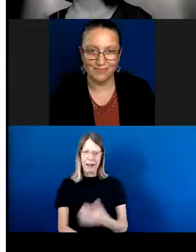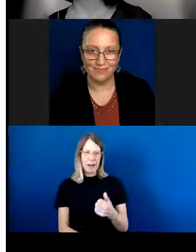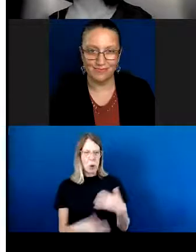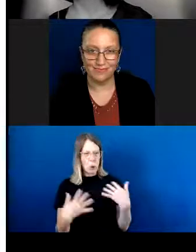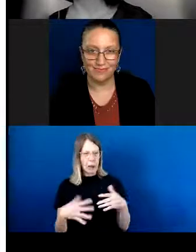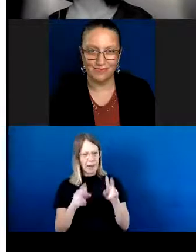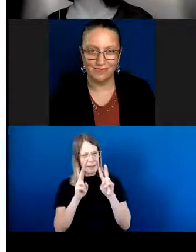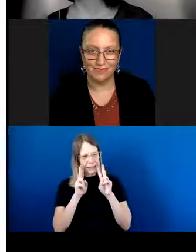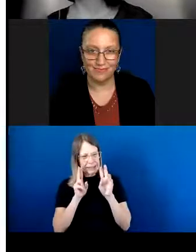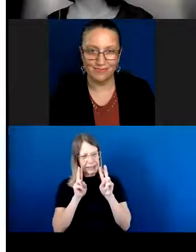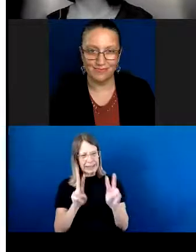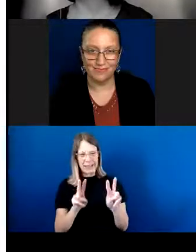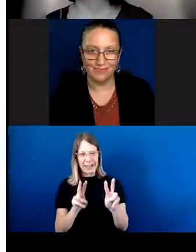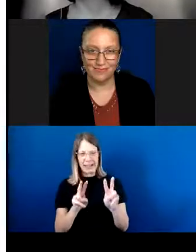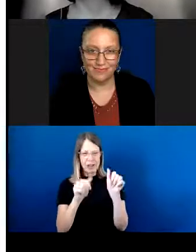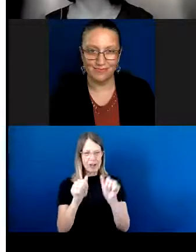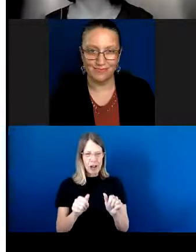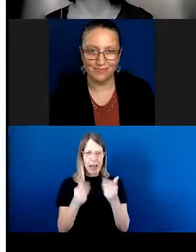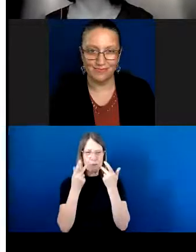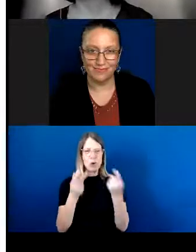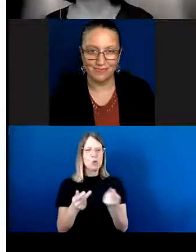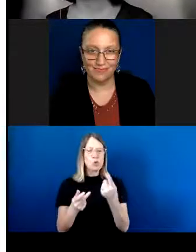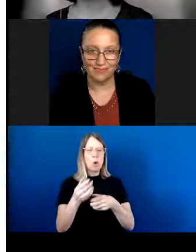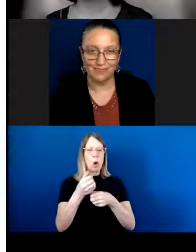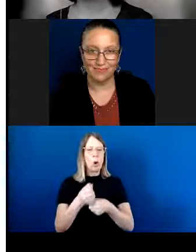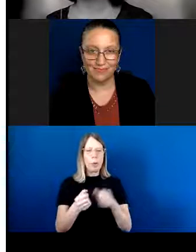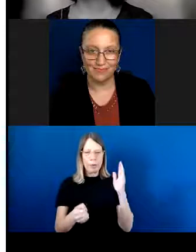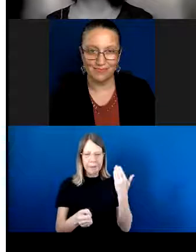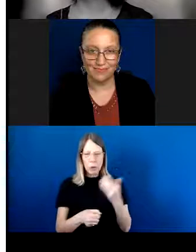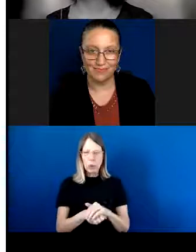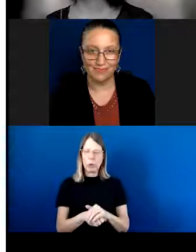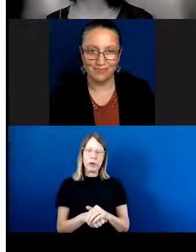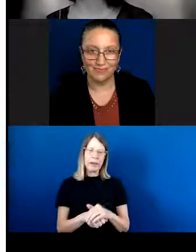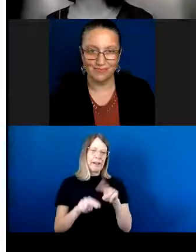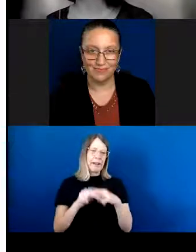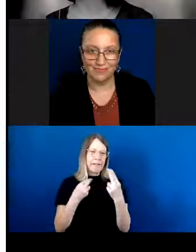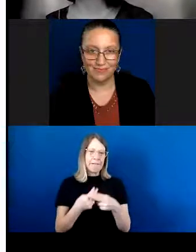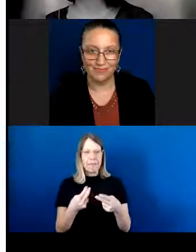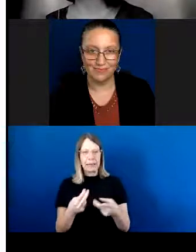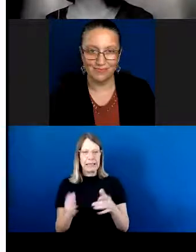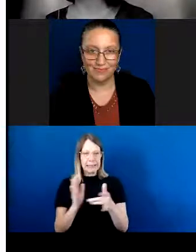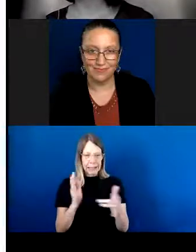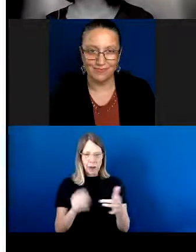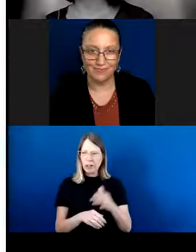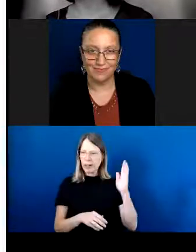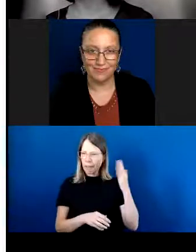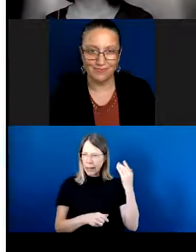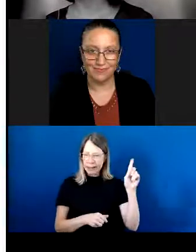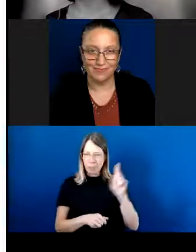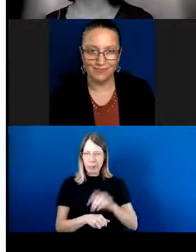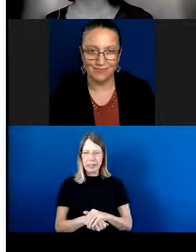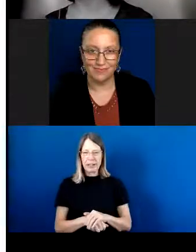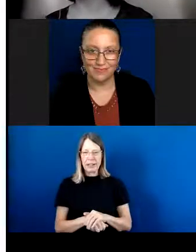hands that once held them, uniting past elders and their technology with family in the present. On the right is pictured